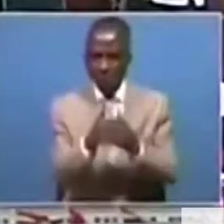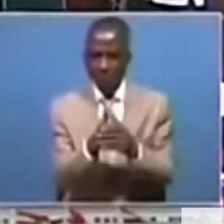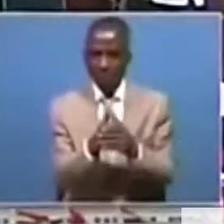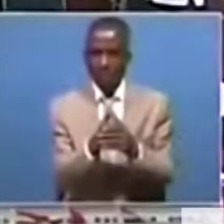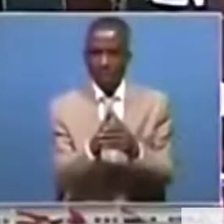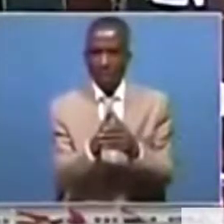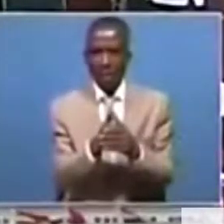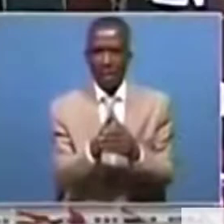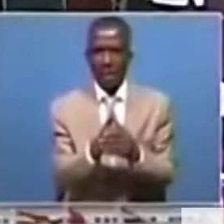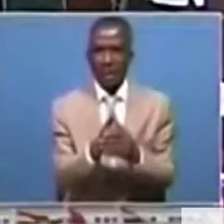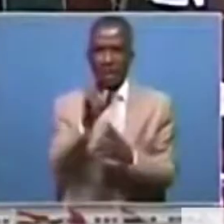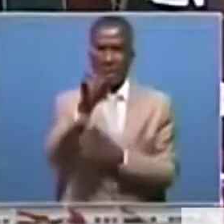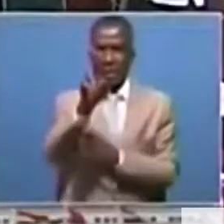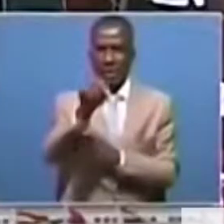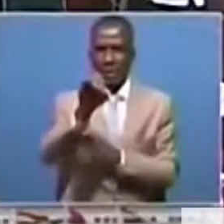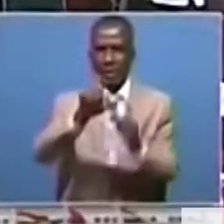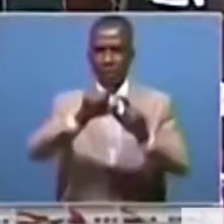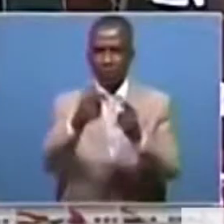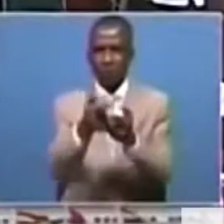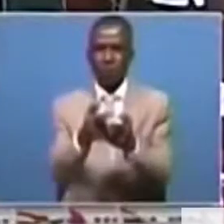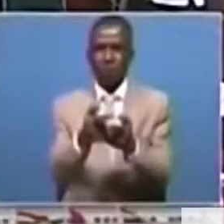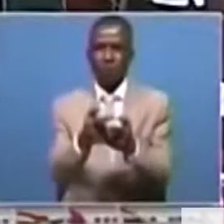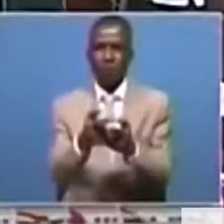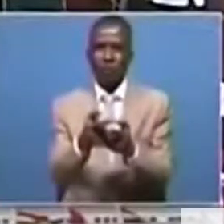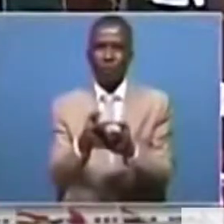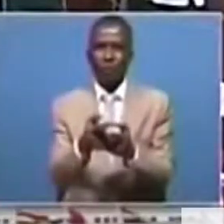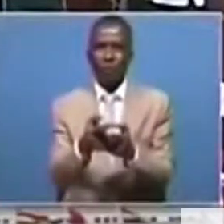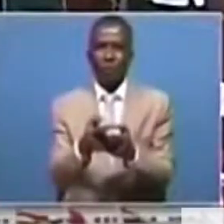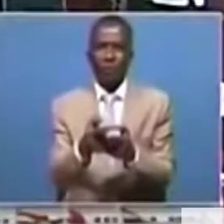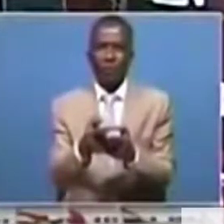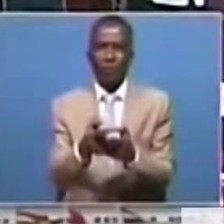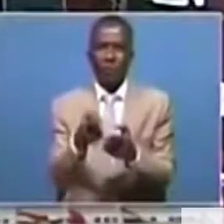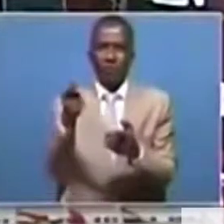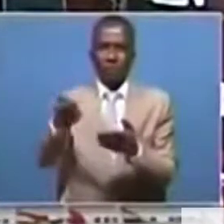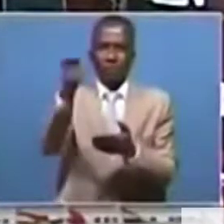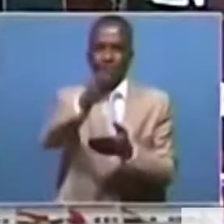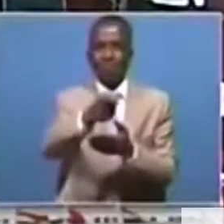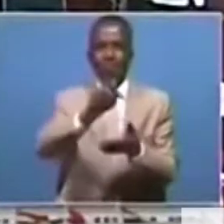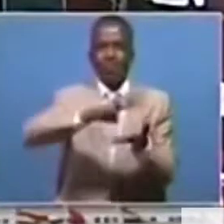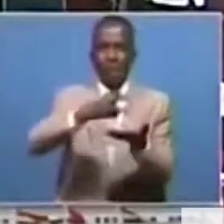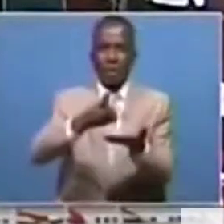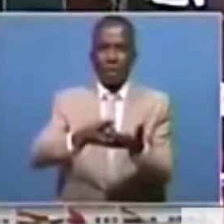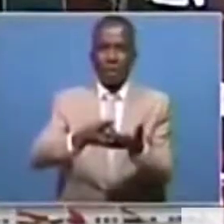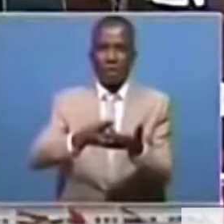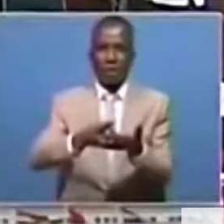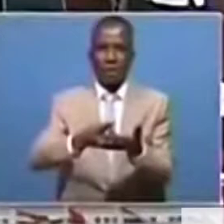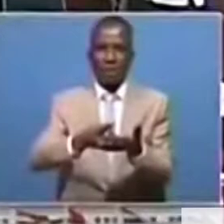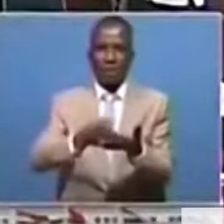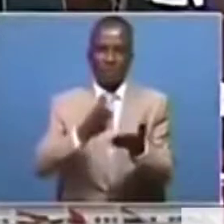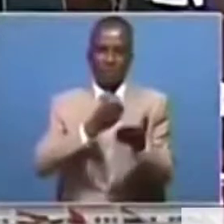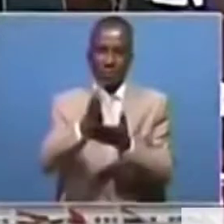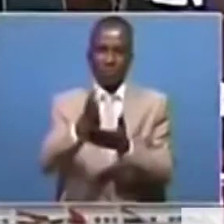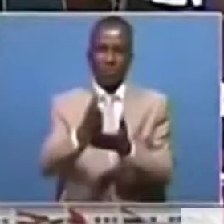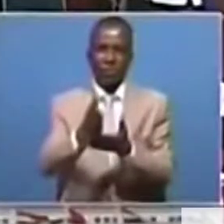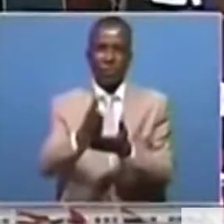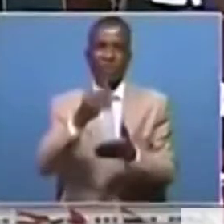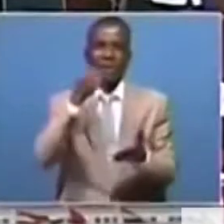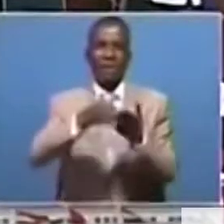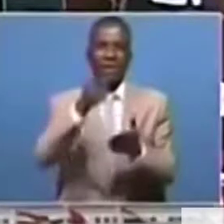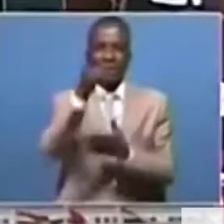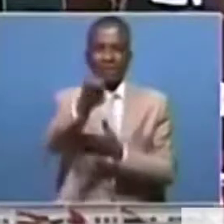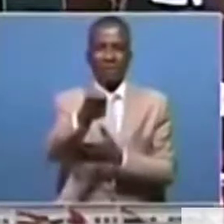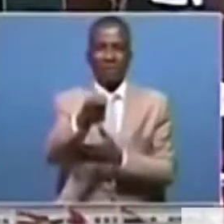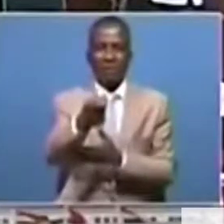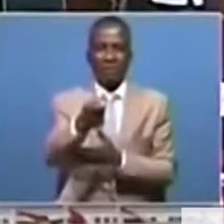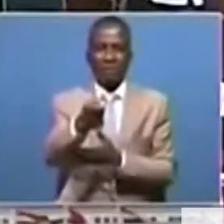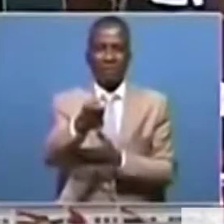of the petitioner in this application is not the second respondent who has also filed a witness statement through an attorney, but the chairperson of the